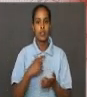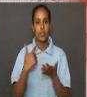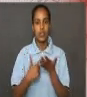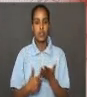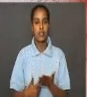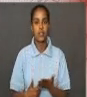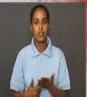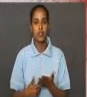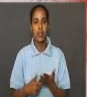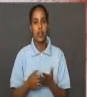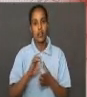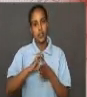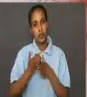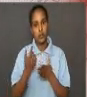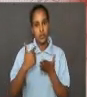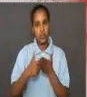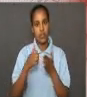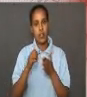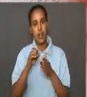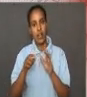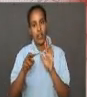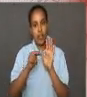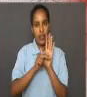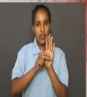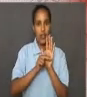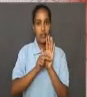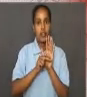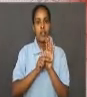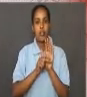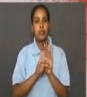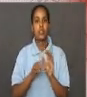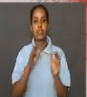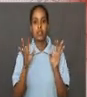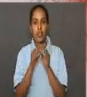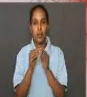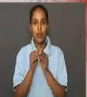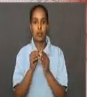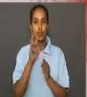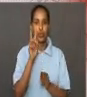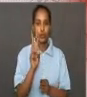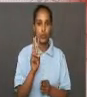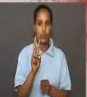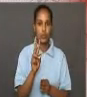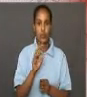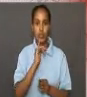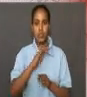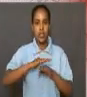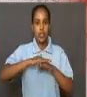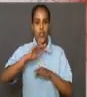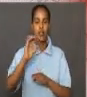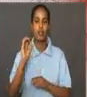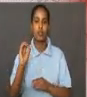Thus, either of these can be negative, so long as the sum of the two is greater